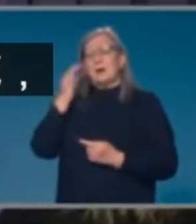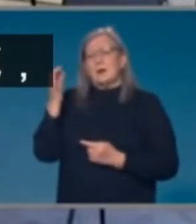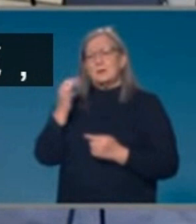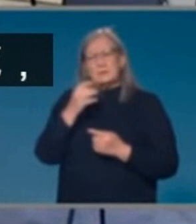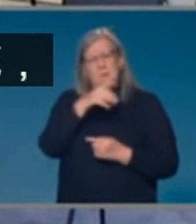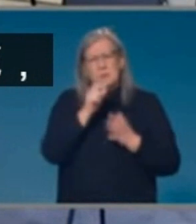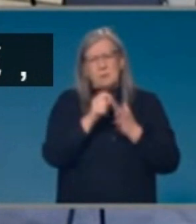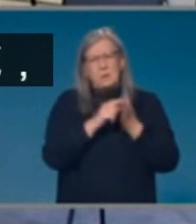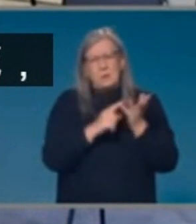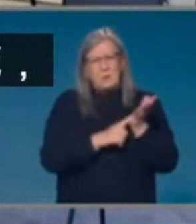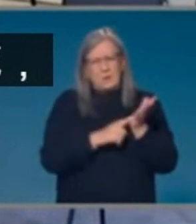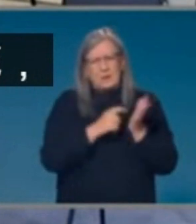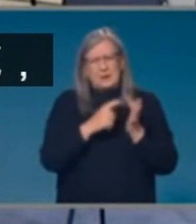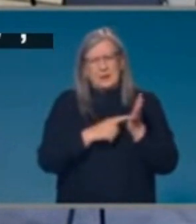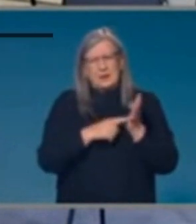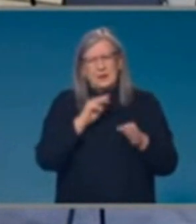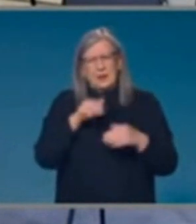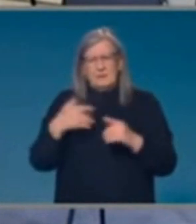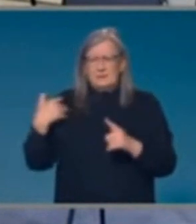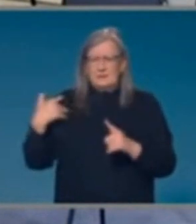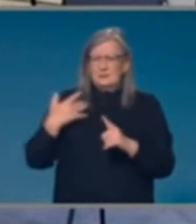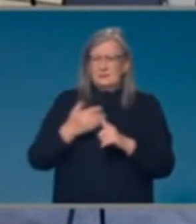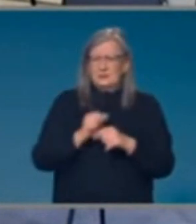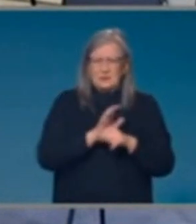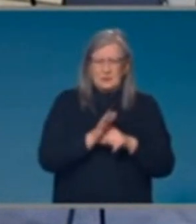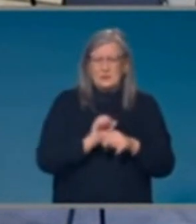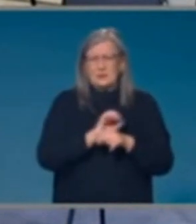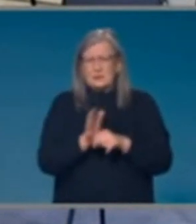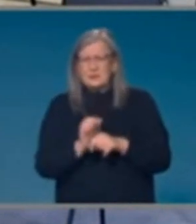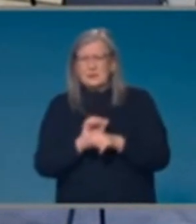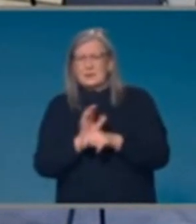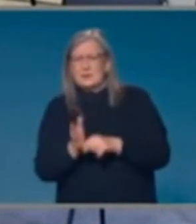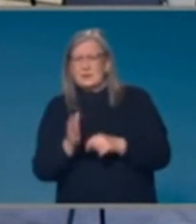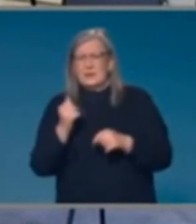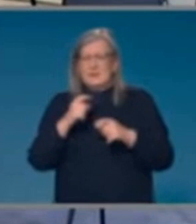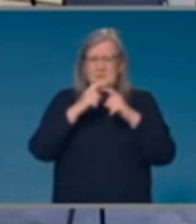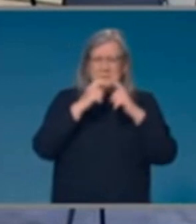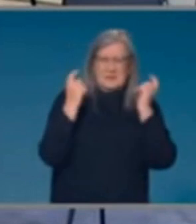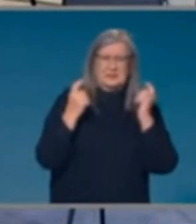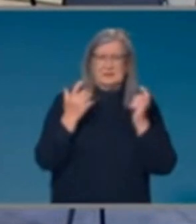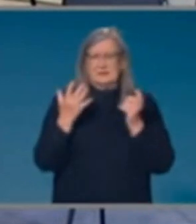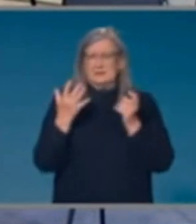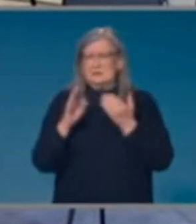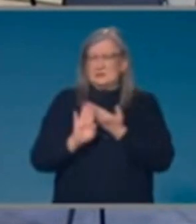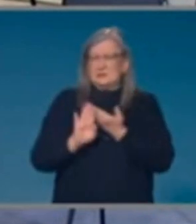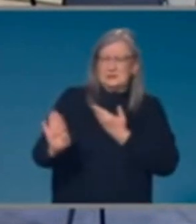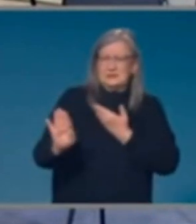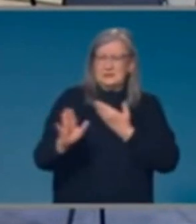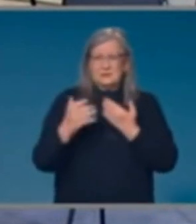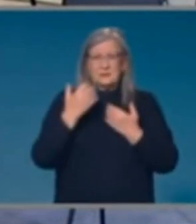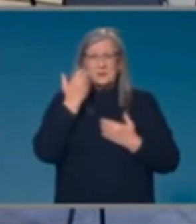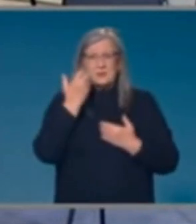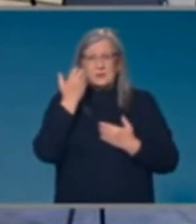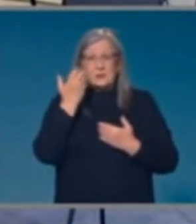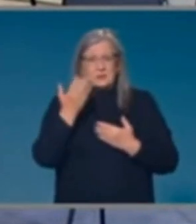pandemic. How long do you see us using those sorts of measures like mask wearing and social distancing into the future as our vaccination rates do